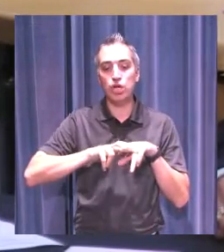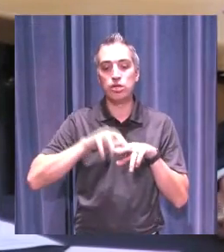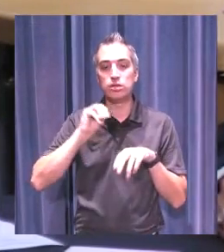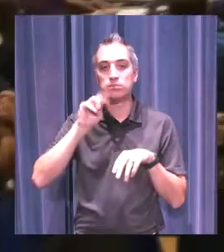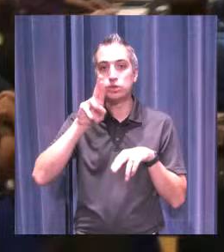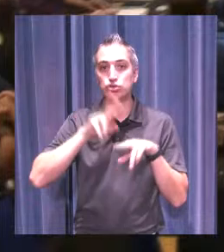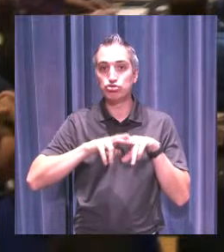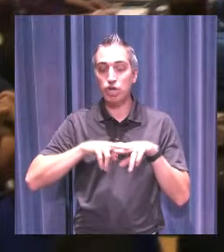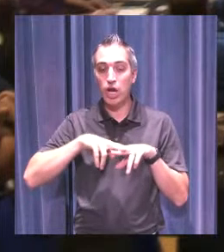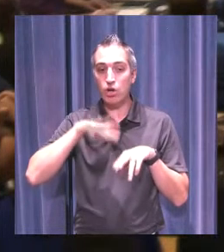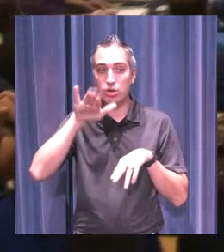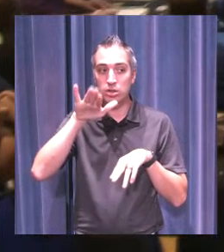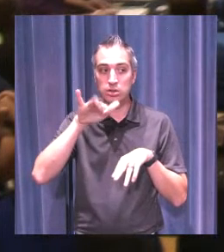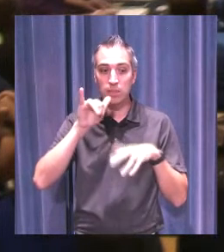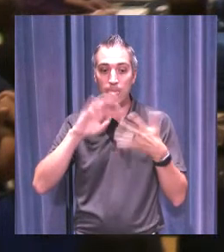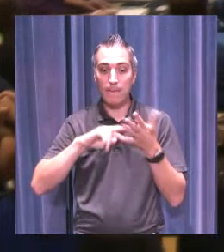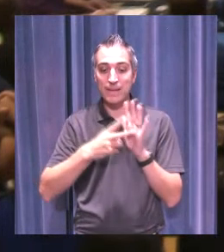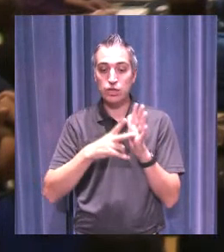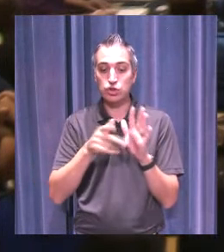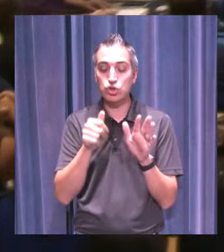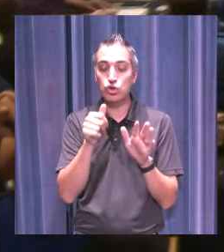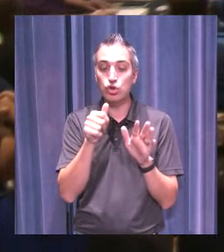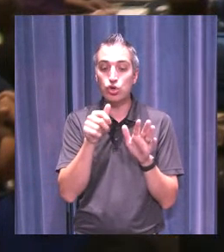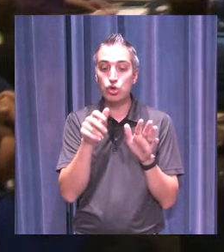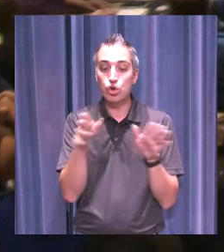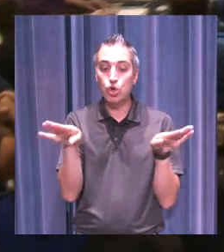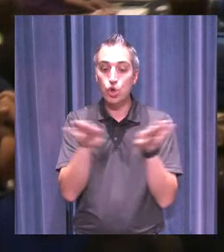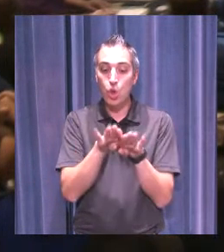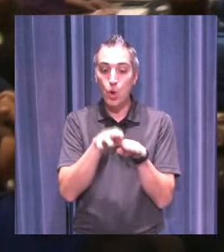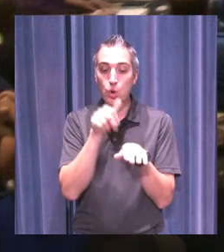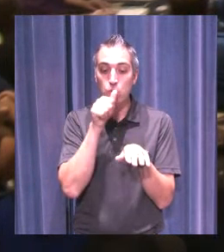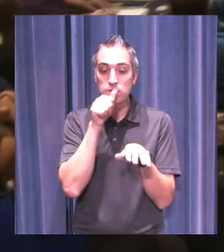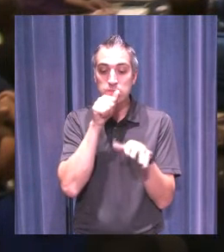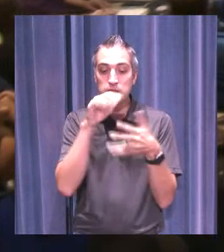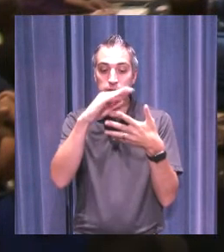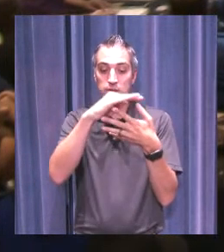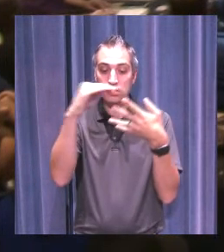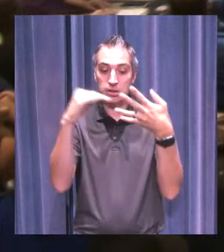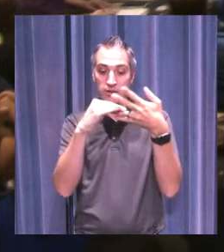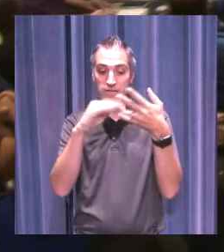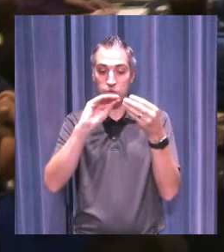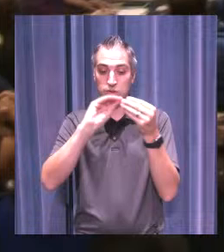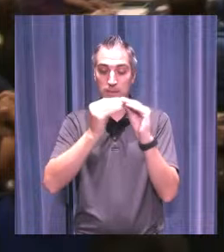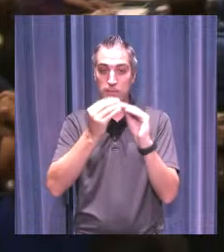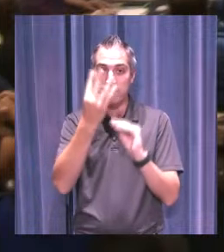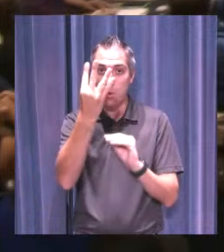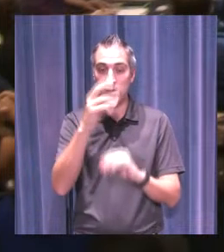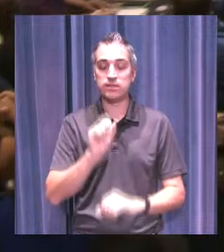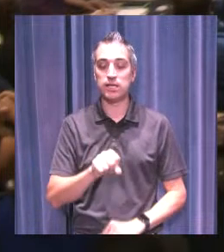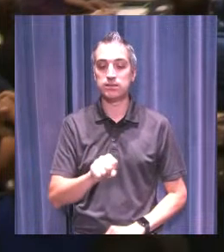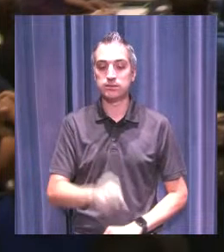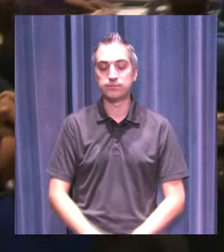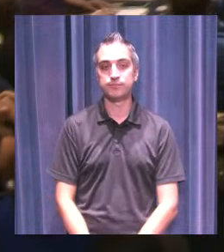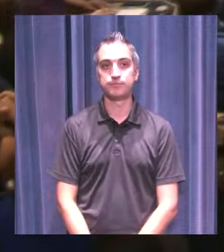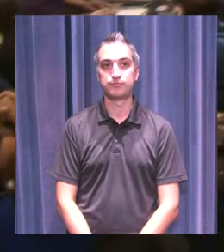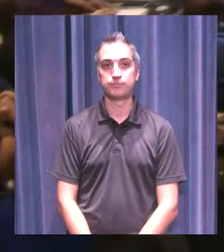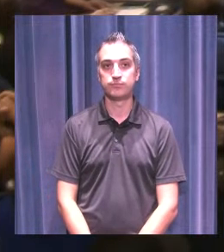that moving closed session to after adoption of the agenda for item number 4? Yes. Okay.